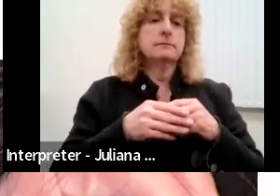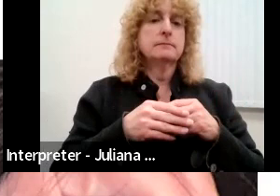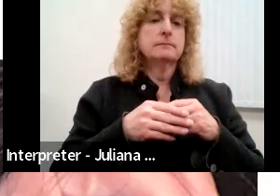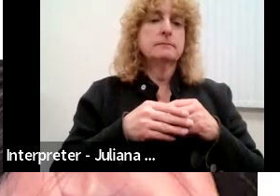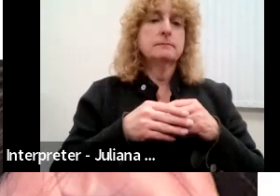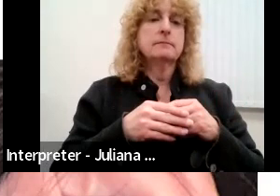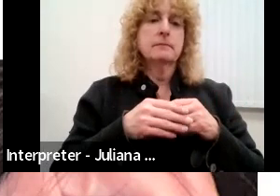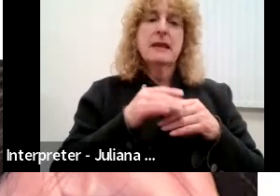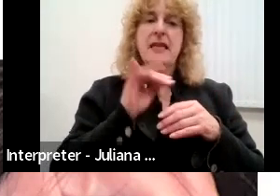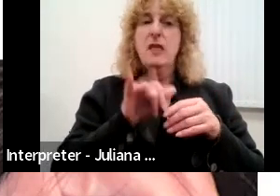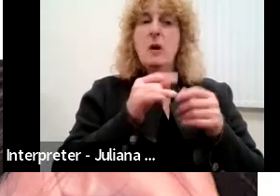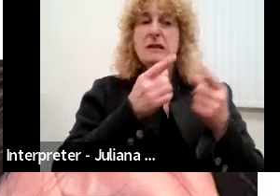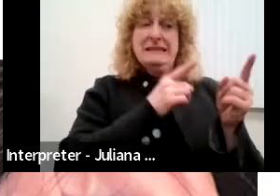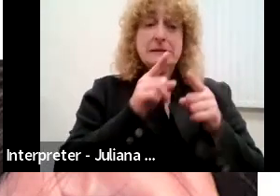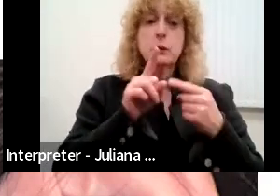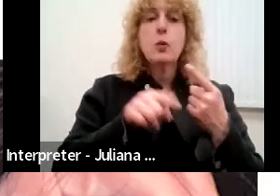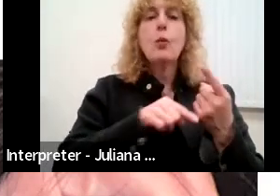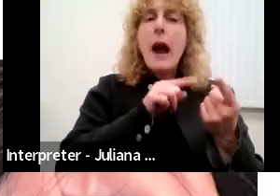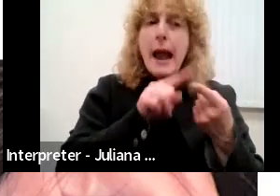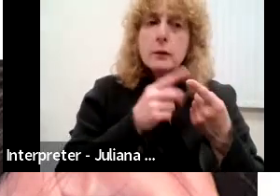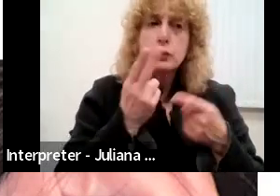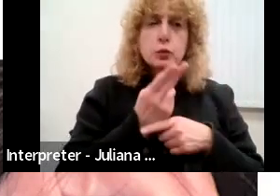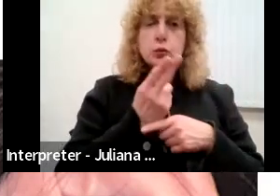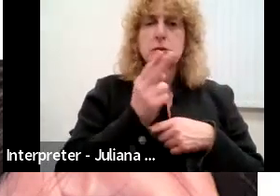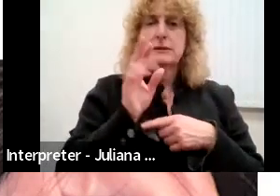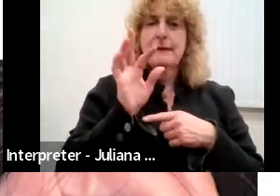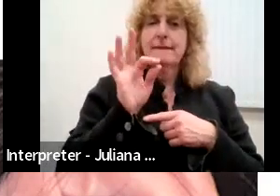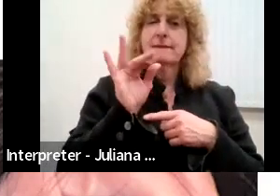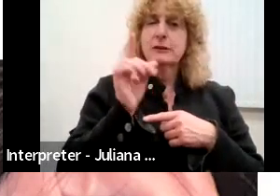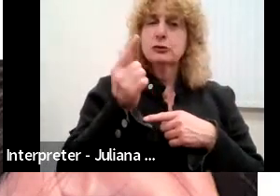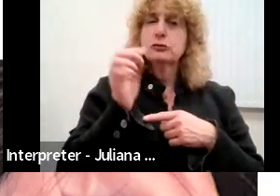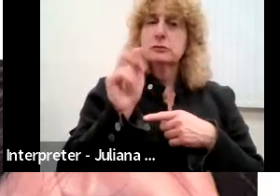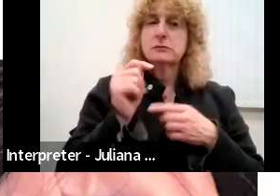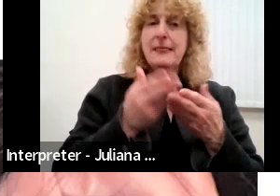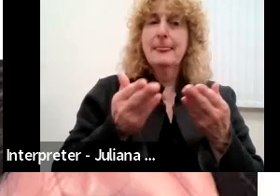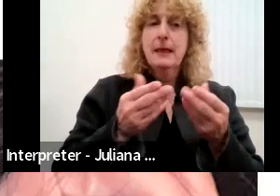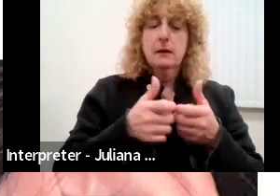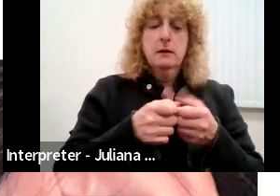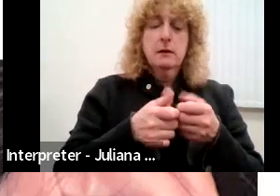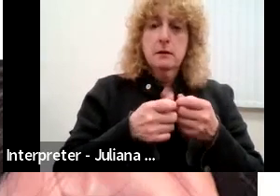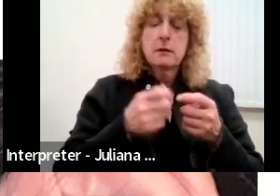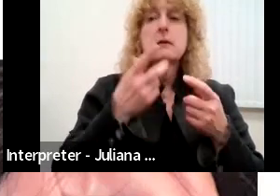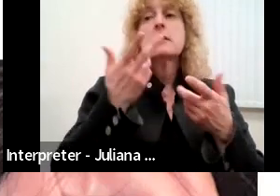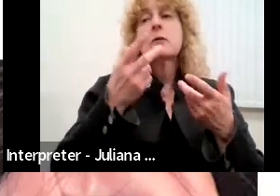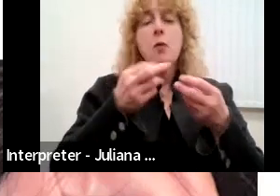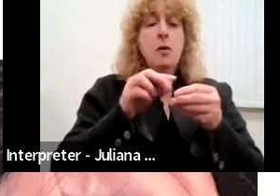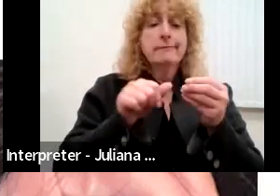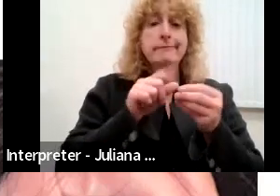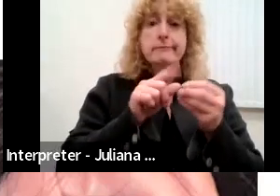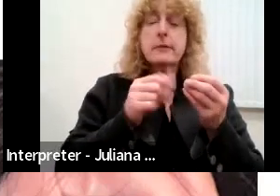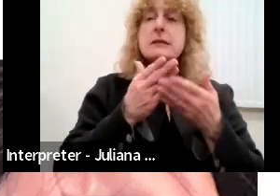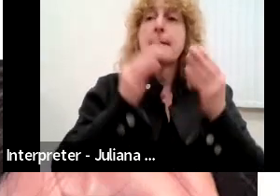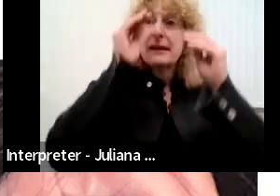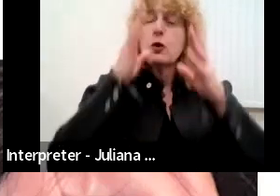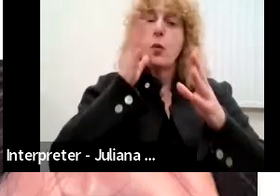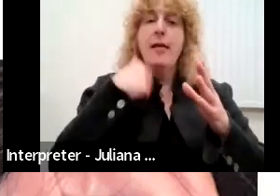in those instances of like when to use your fidget. So some teachers will just have a bin just filled with like different fidgets to